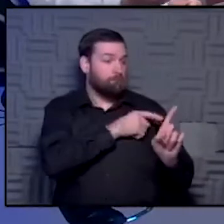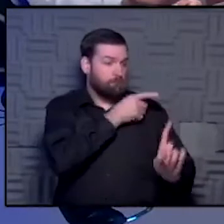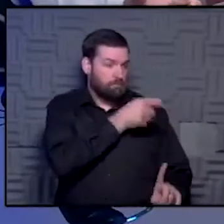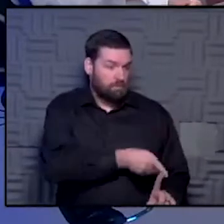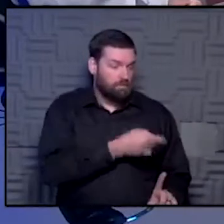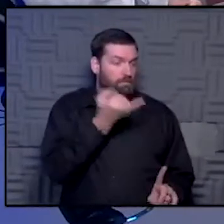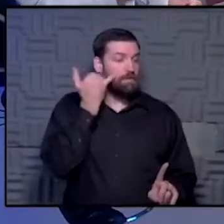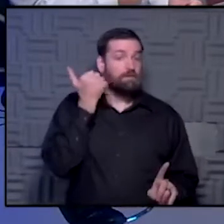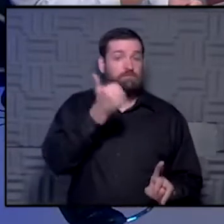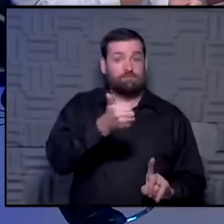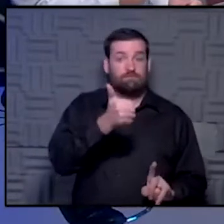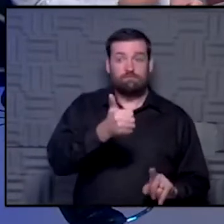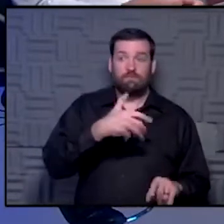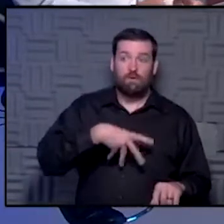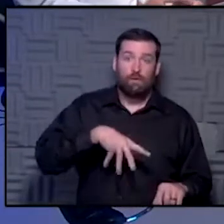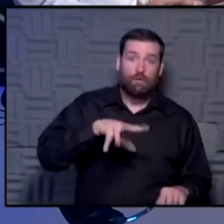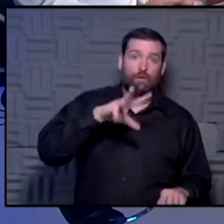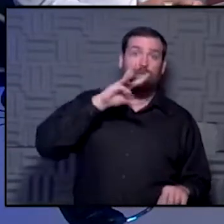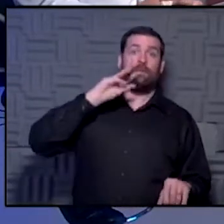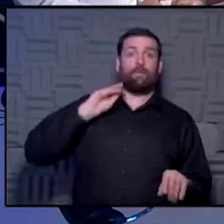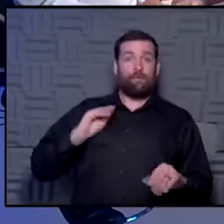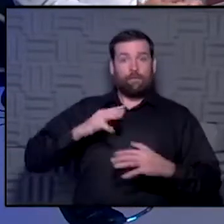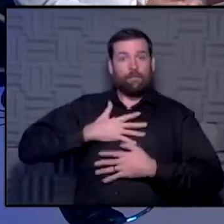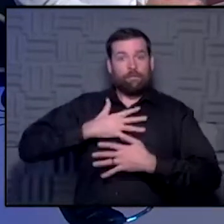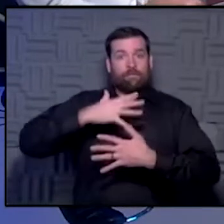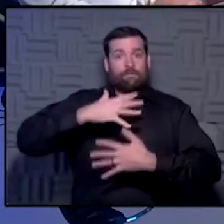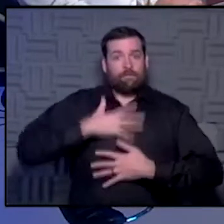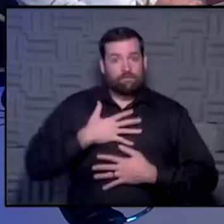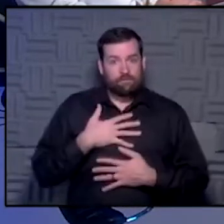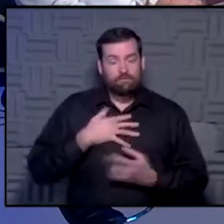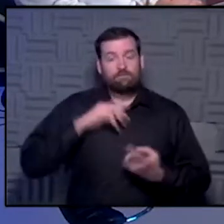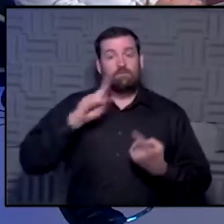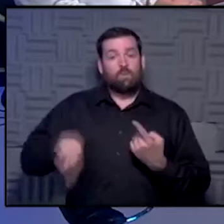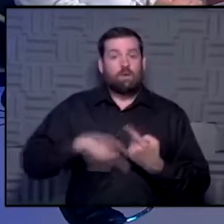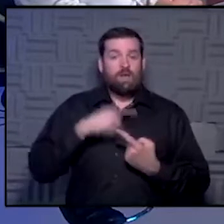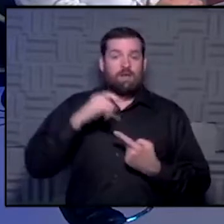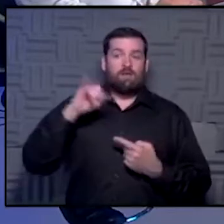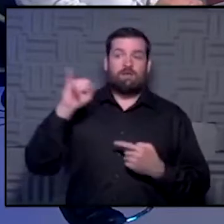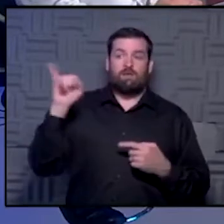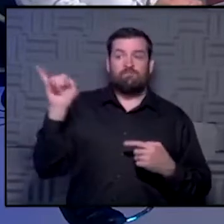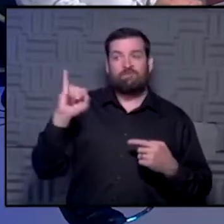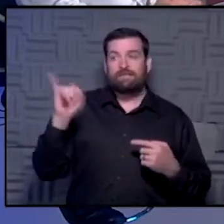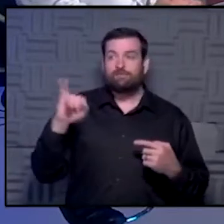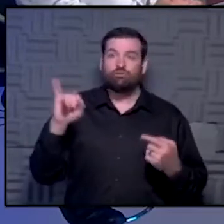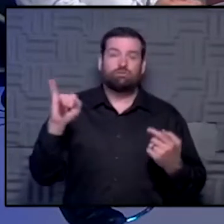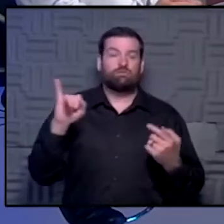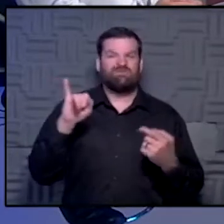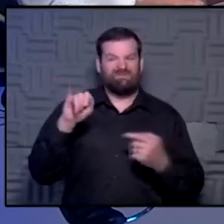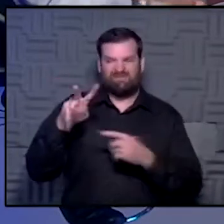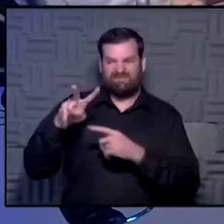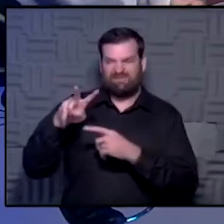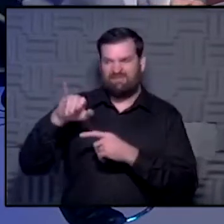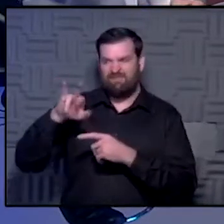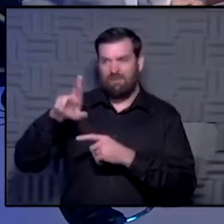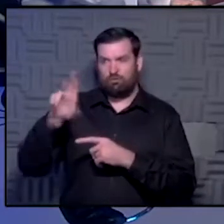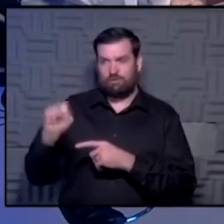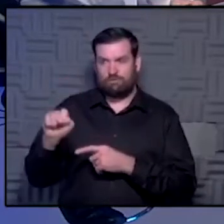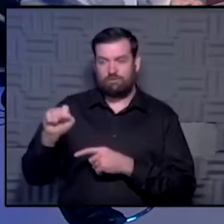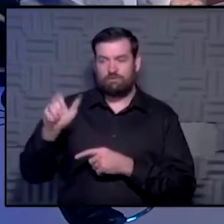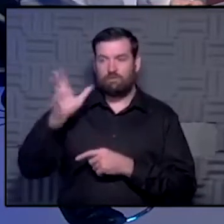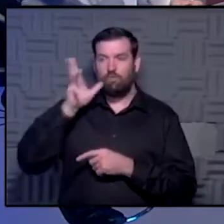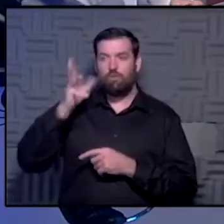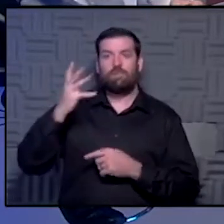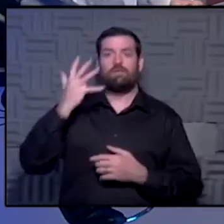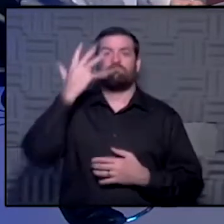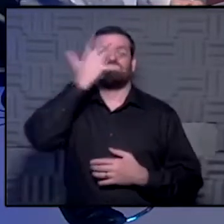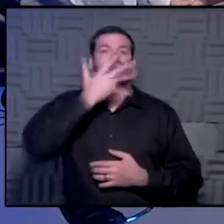if you're inhaling that, most of the time when you get infected with the virus, it's going to be in that upper